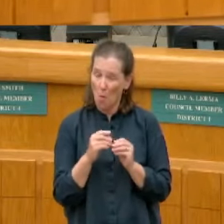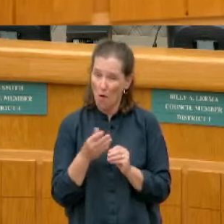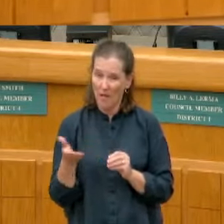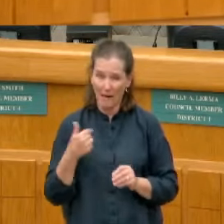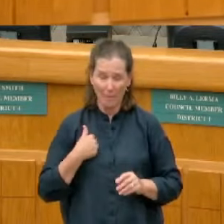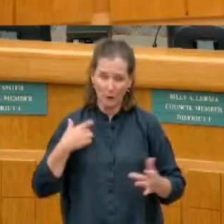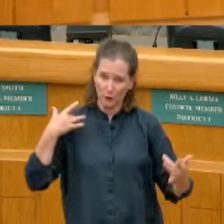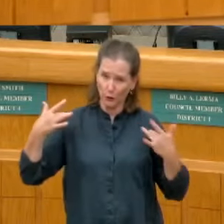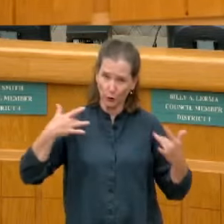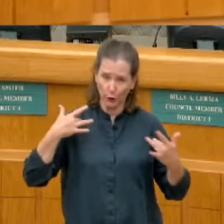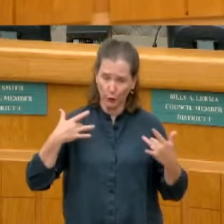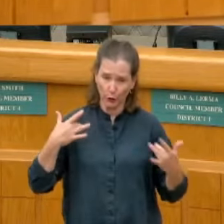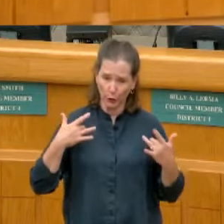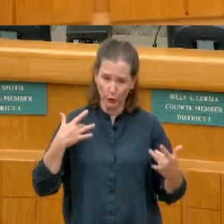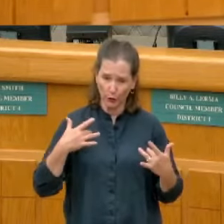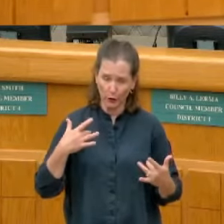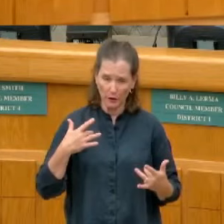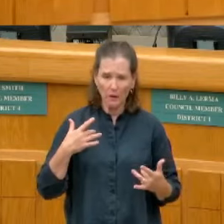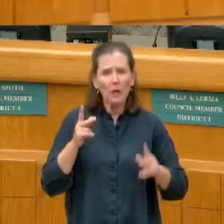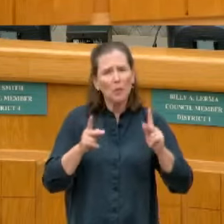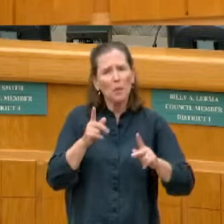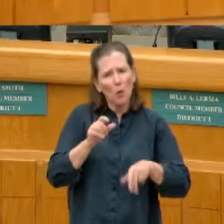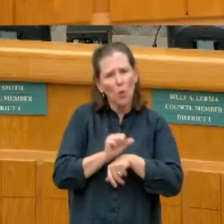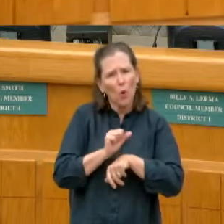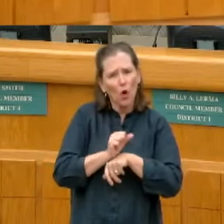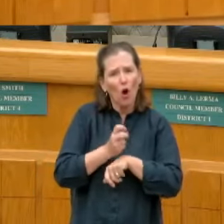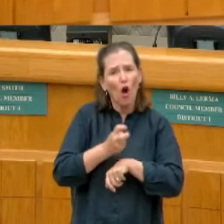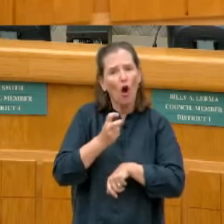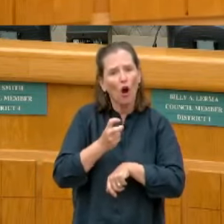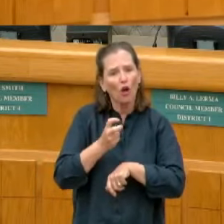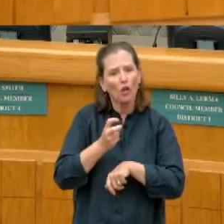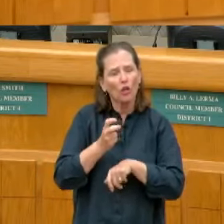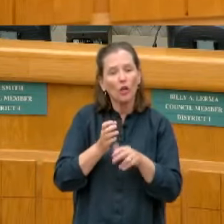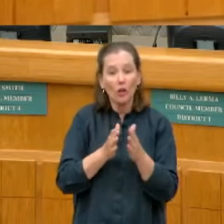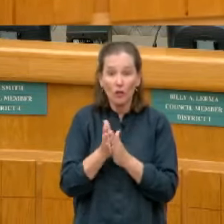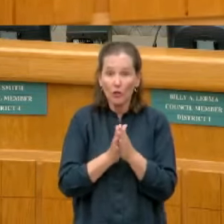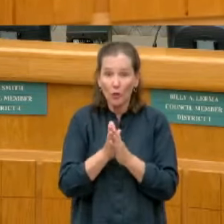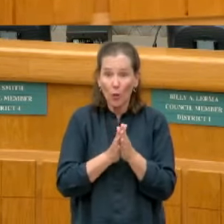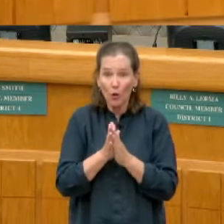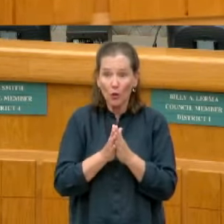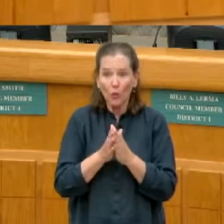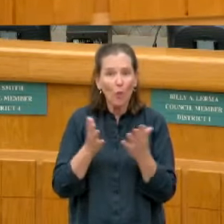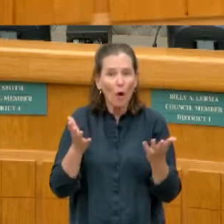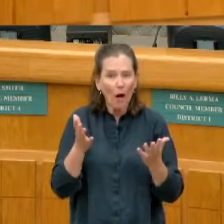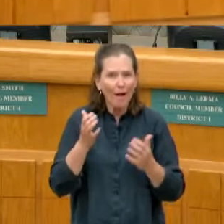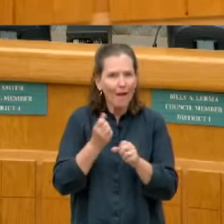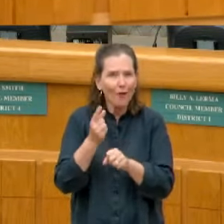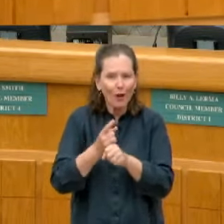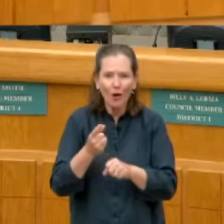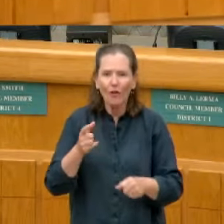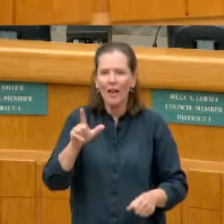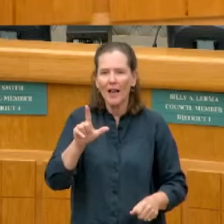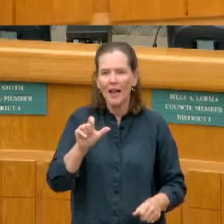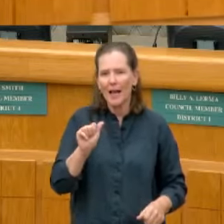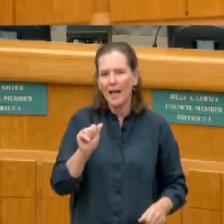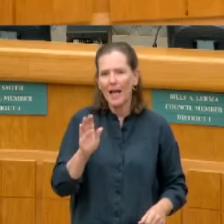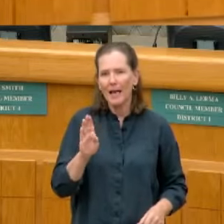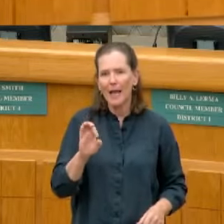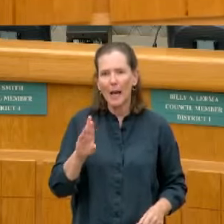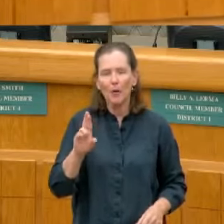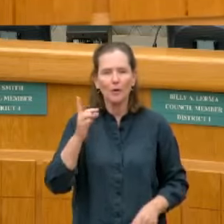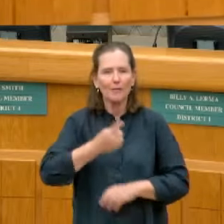hard, I'd like to think I'm one of those folks, they look forward to each and every year. That's Labor Day weekend. That's because that's a time